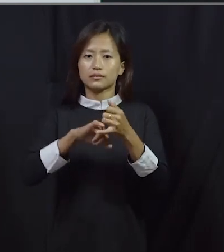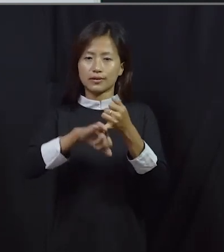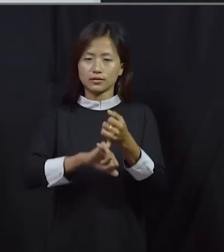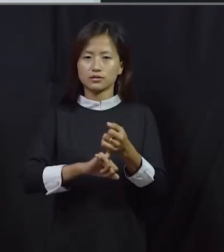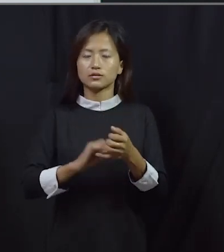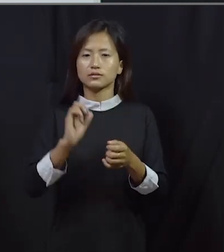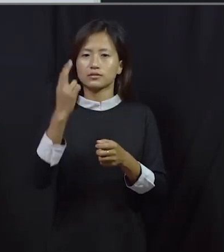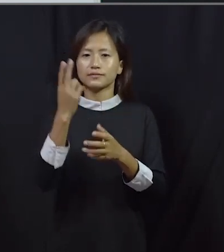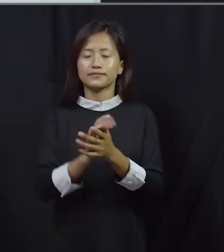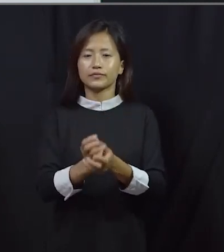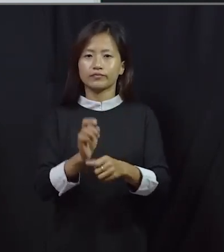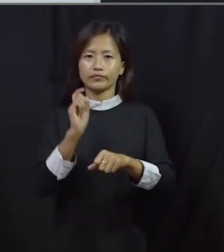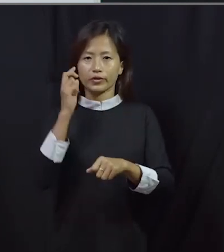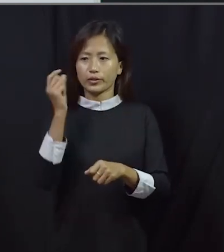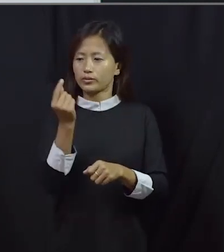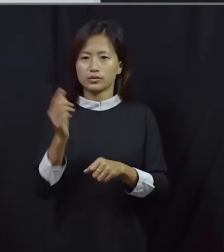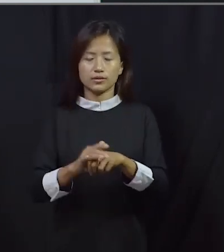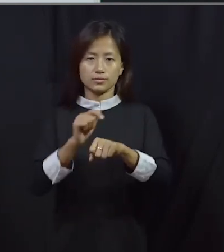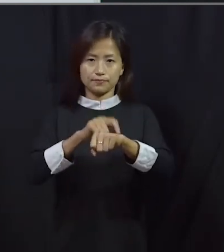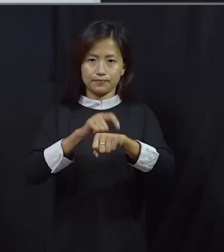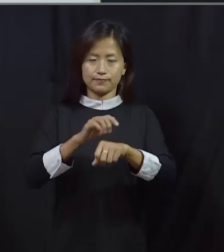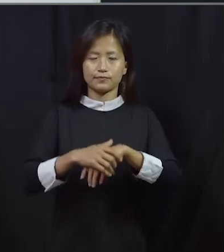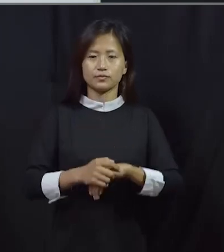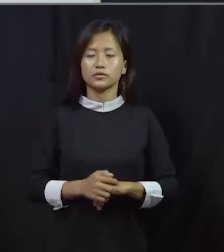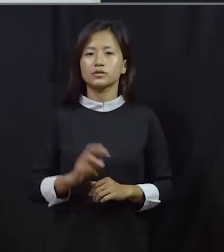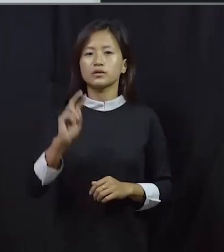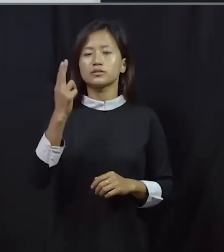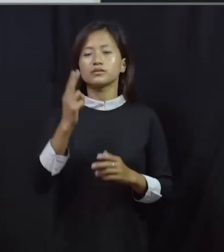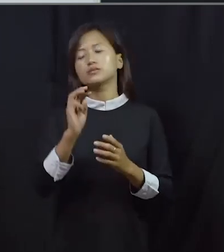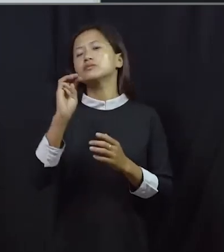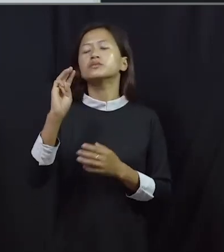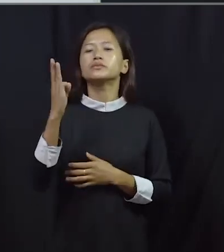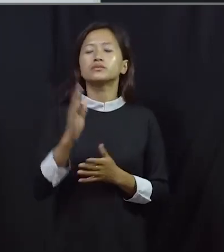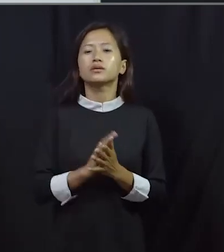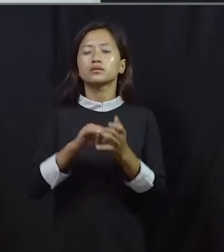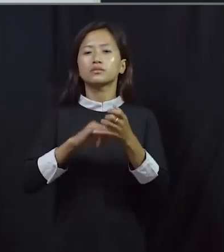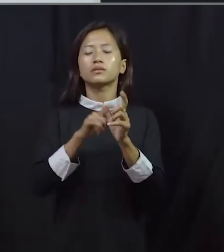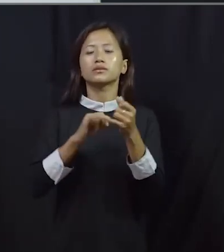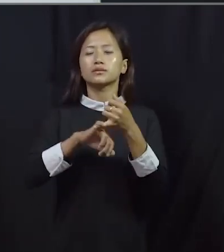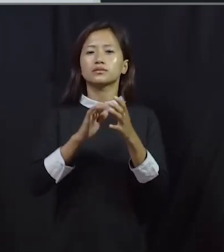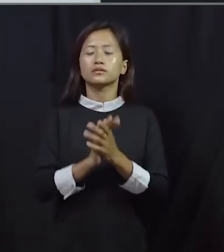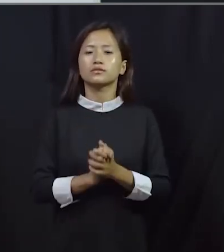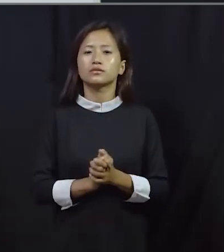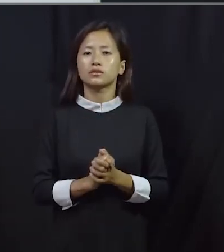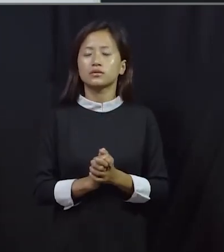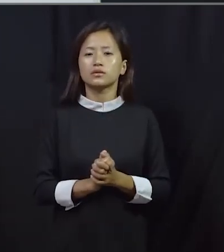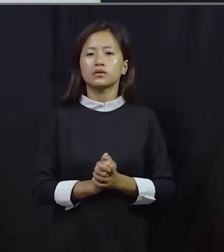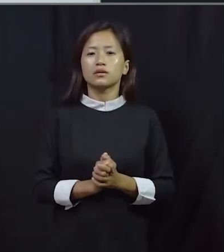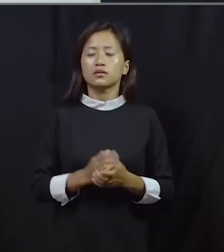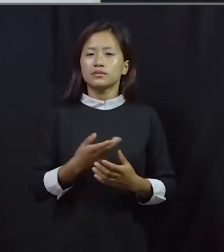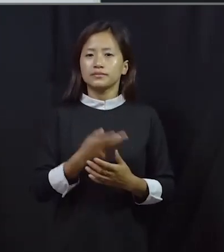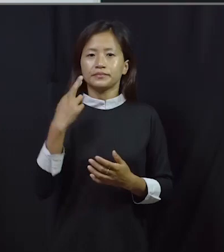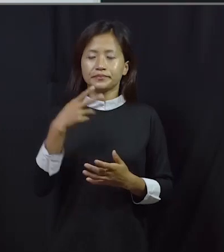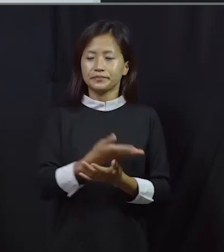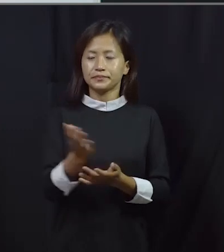for time. Okay, these were the three system of units that the different countries were using. Okay, but there is a